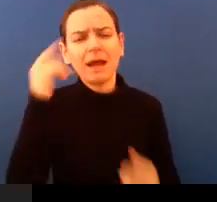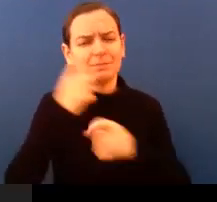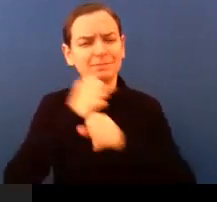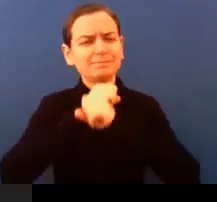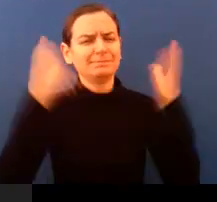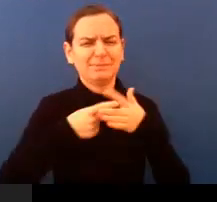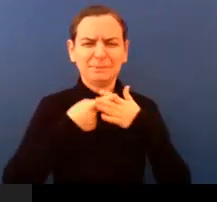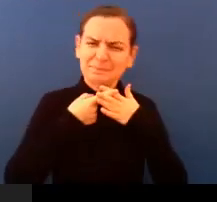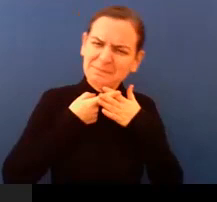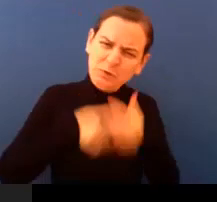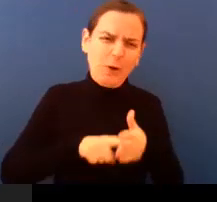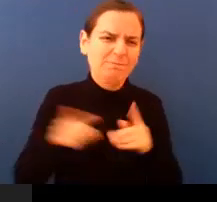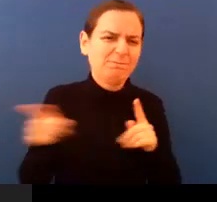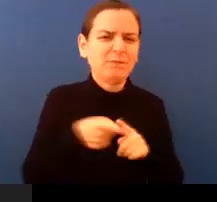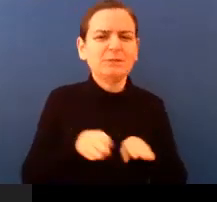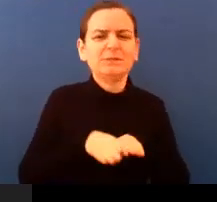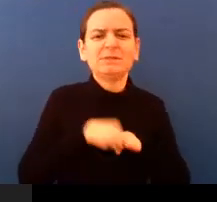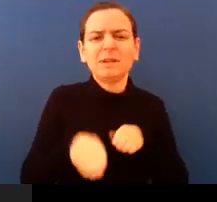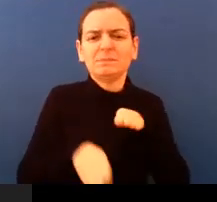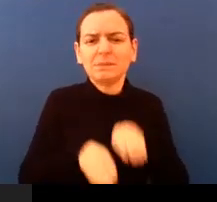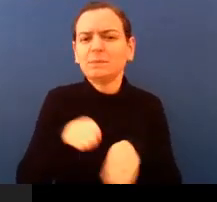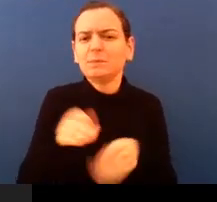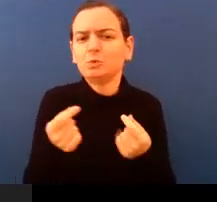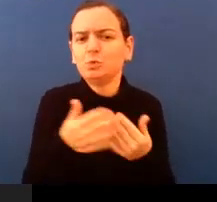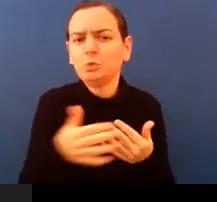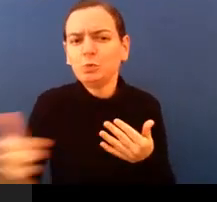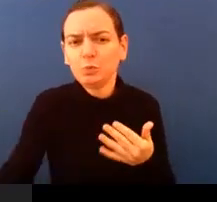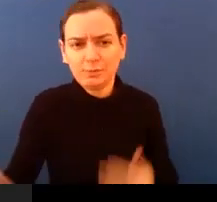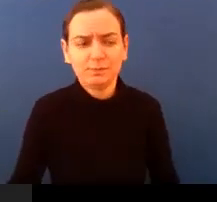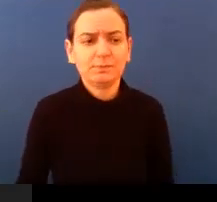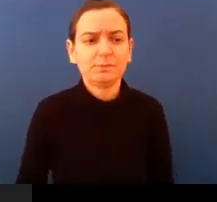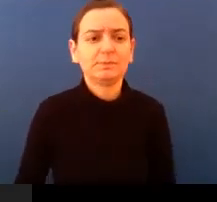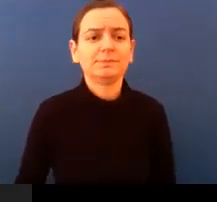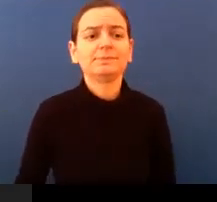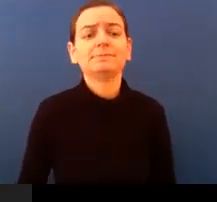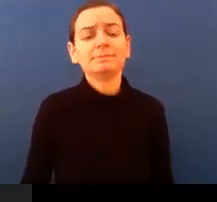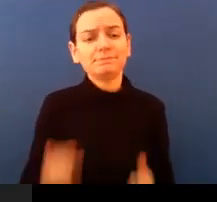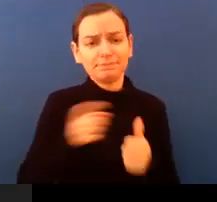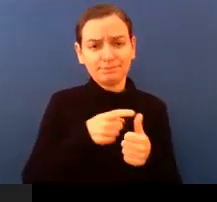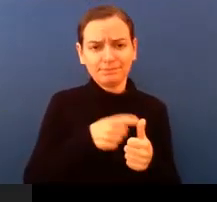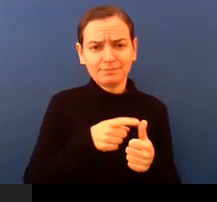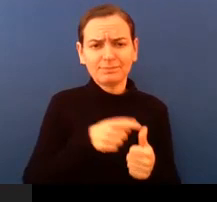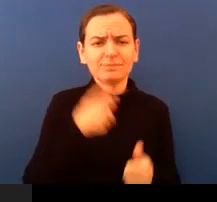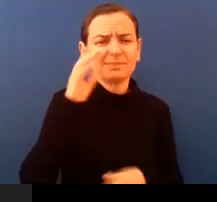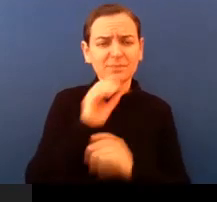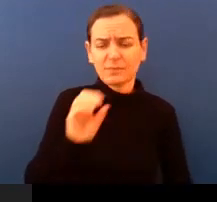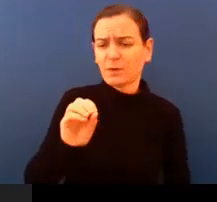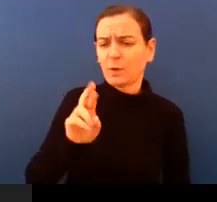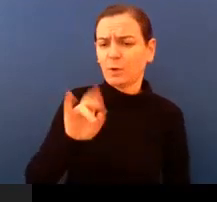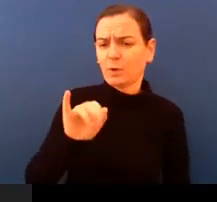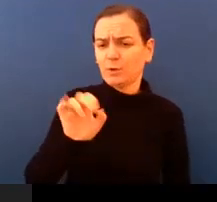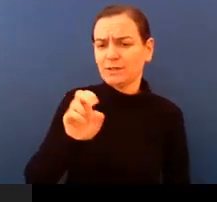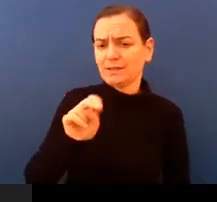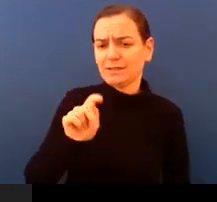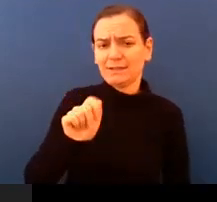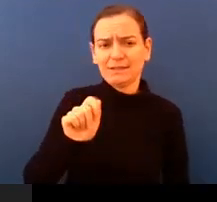So let's start a little bit at the beginning. Orientation. Orientation is the ability to know where you are